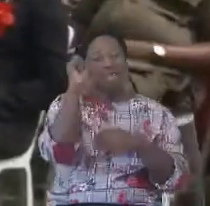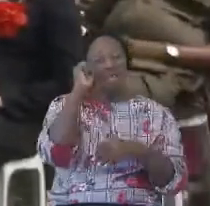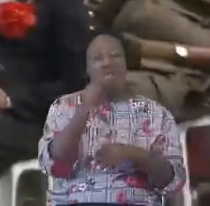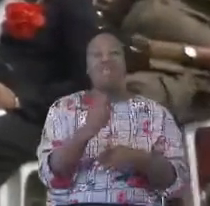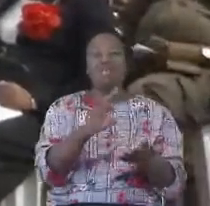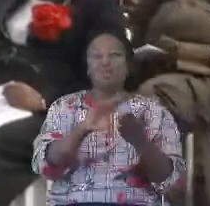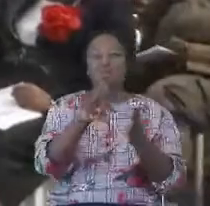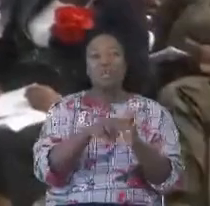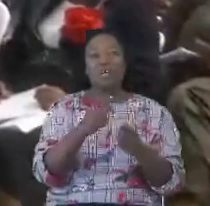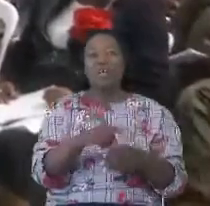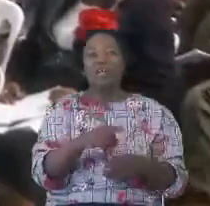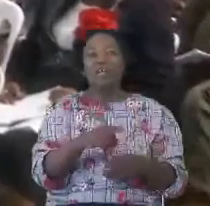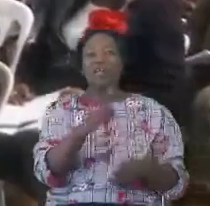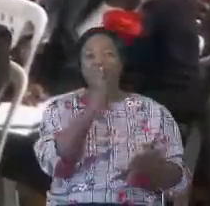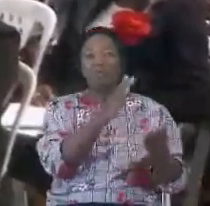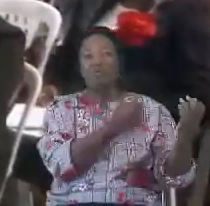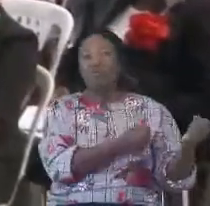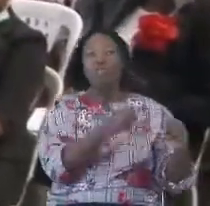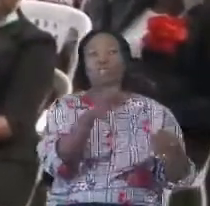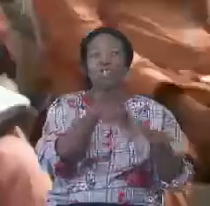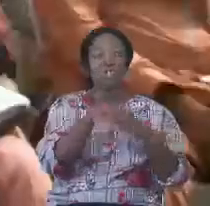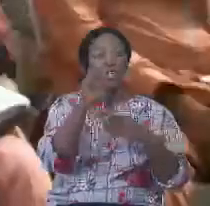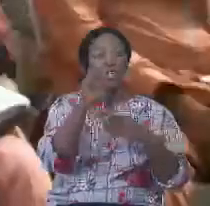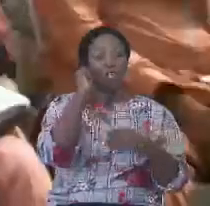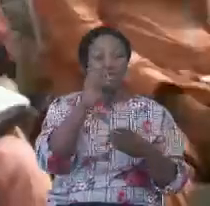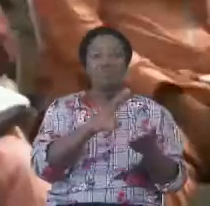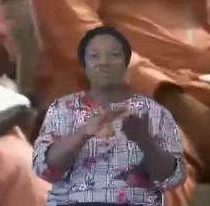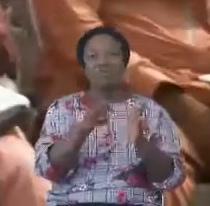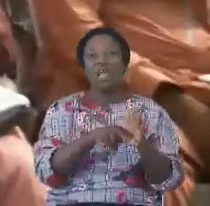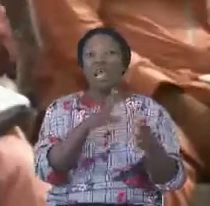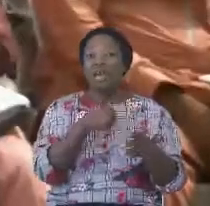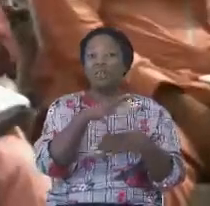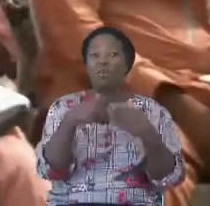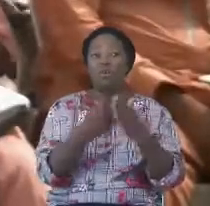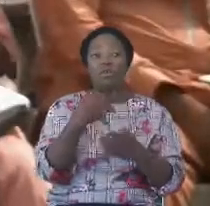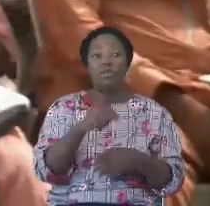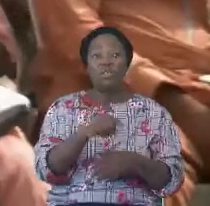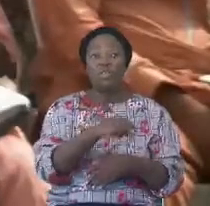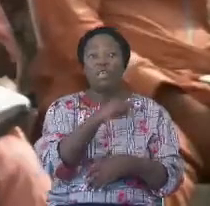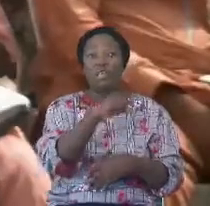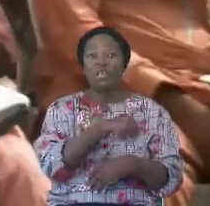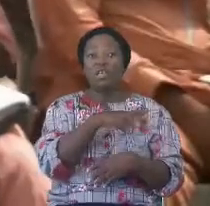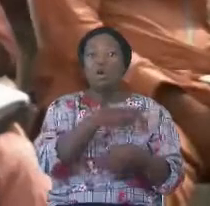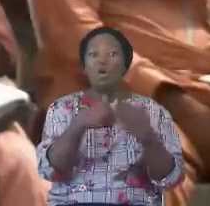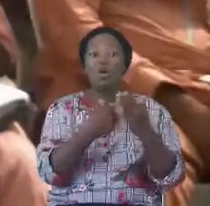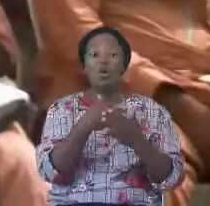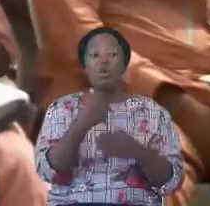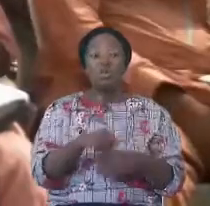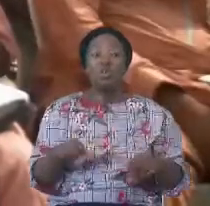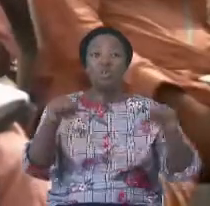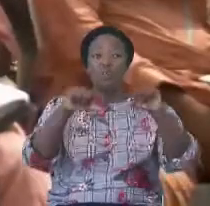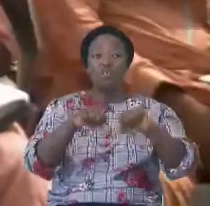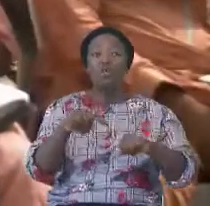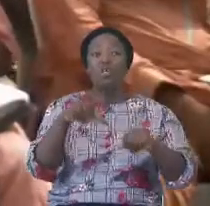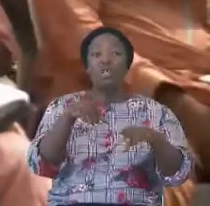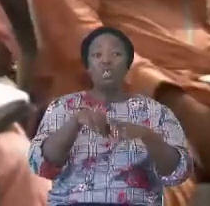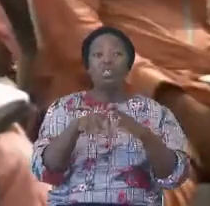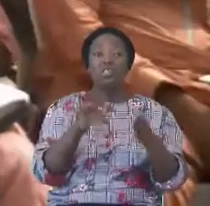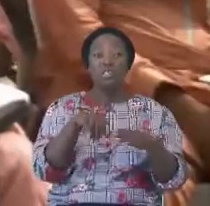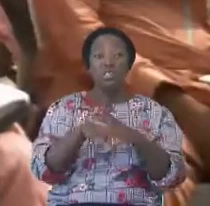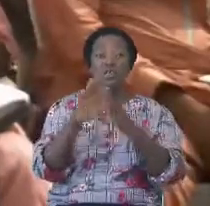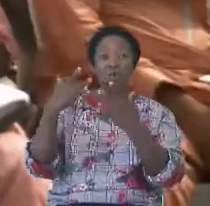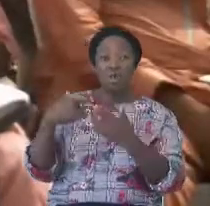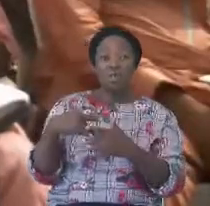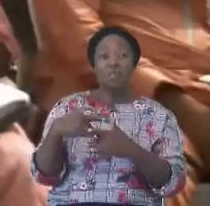forgiveness, confidence in his forgiveness, the trust in his forgiveness, and all the